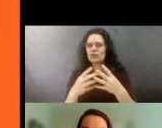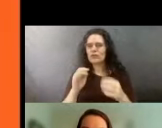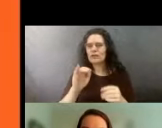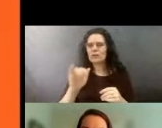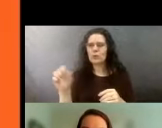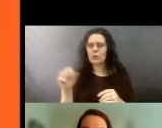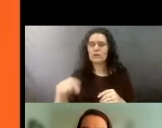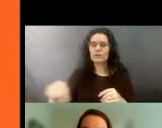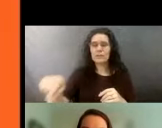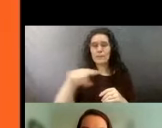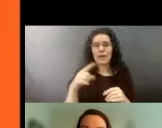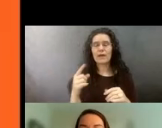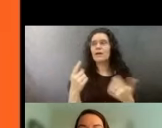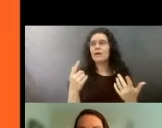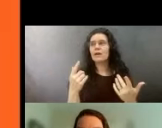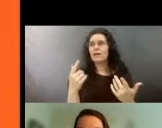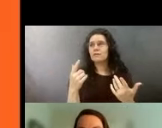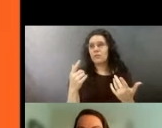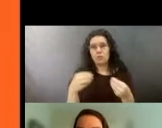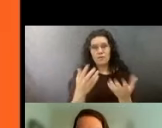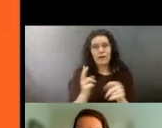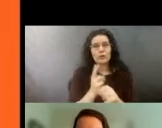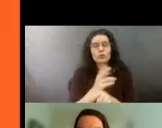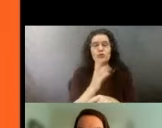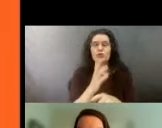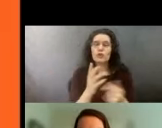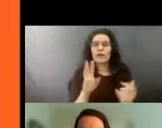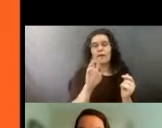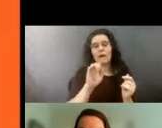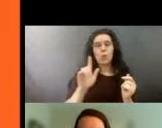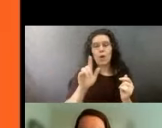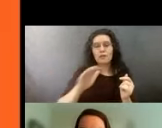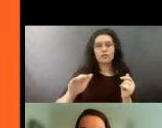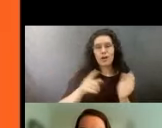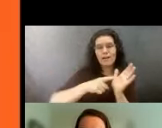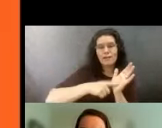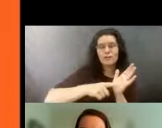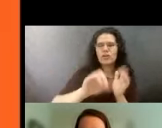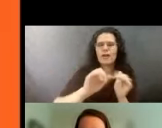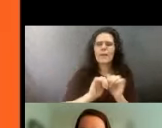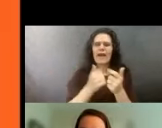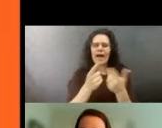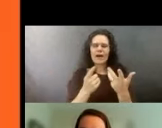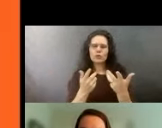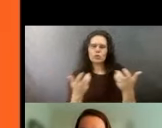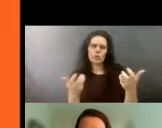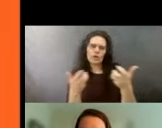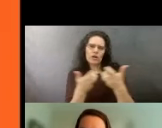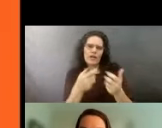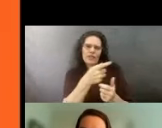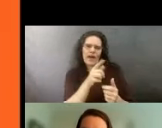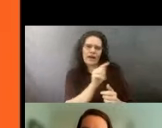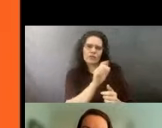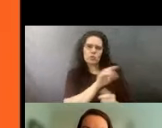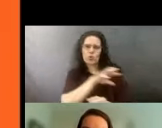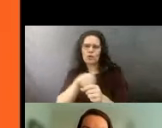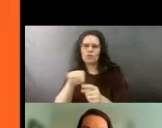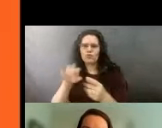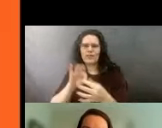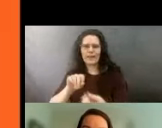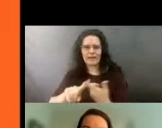well child checks, for example, how can you integrate a disability or chronic disease screening tool into that to be able to appropriately